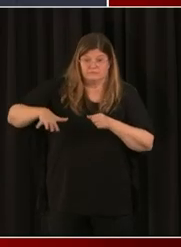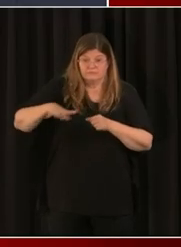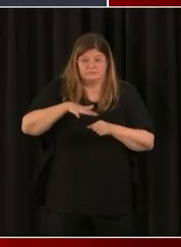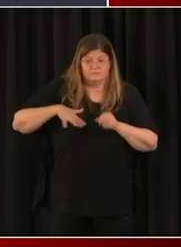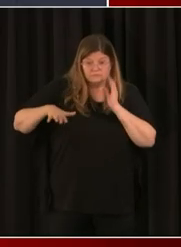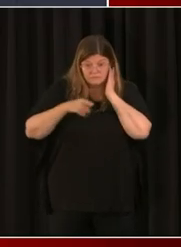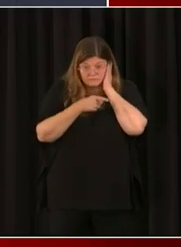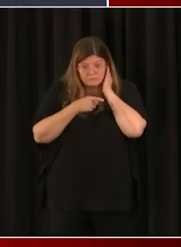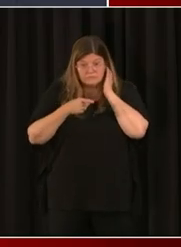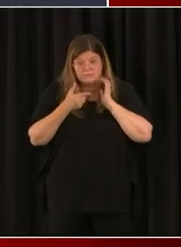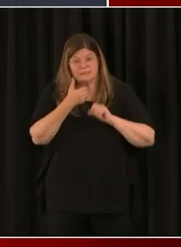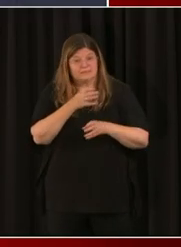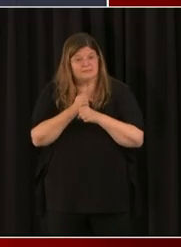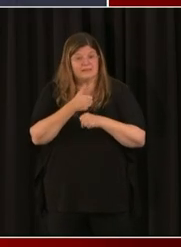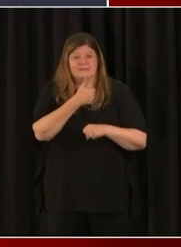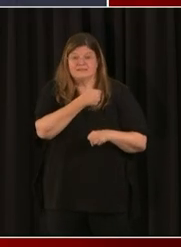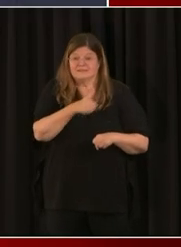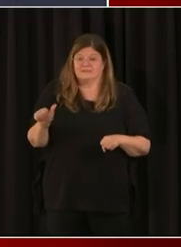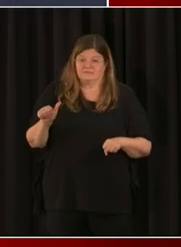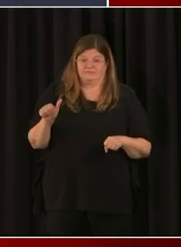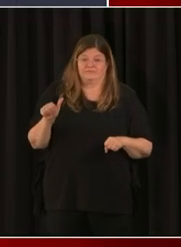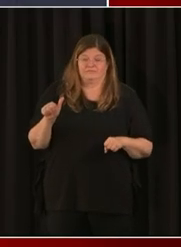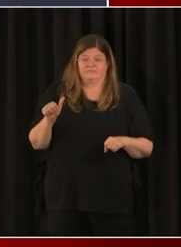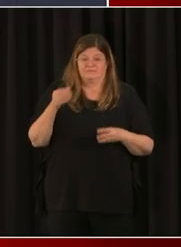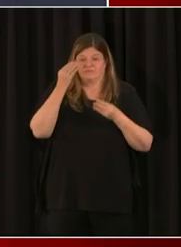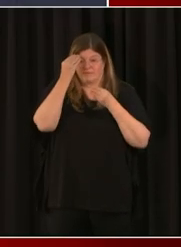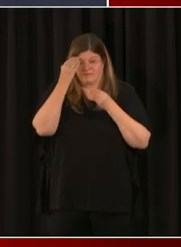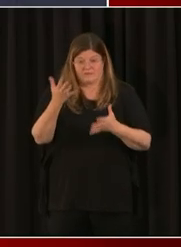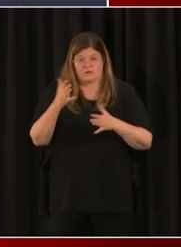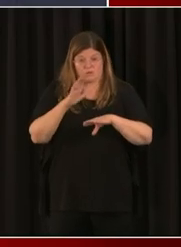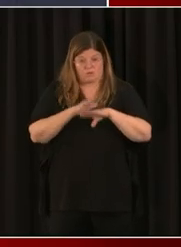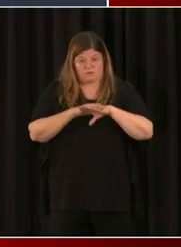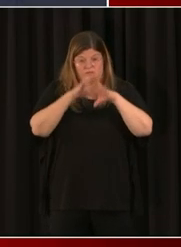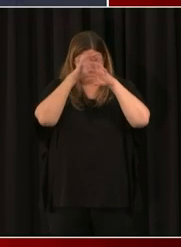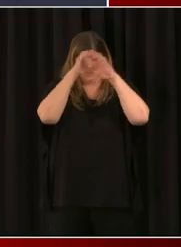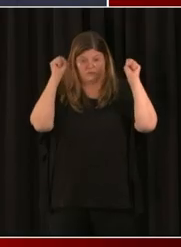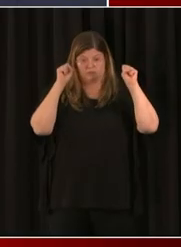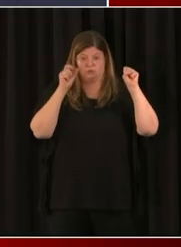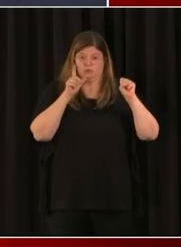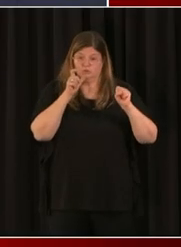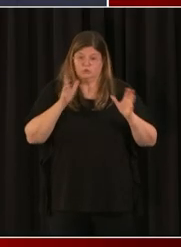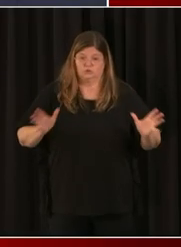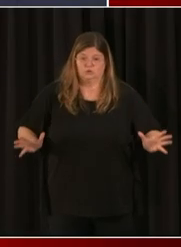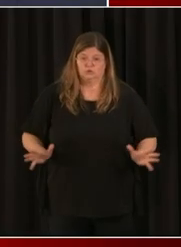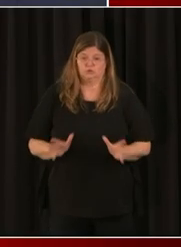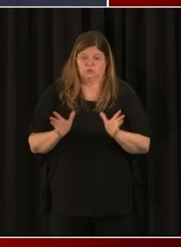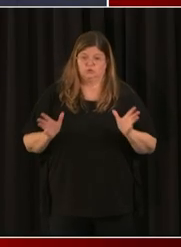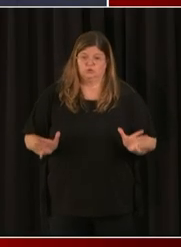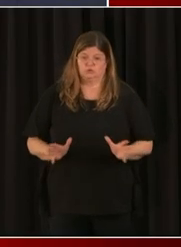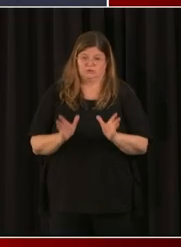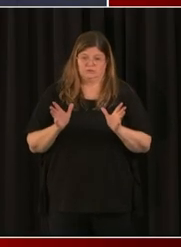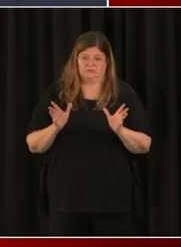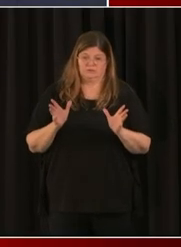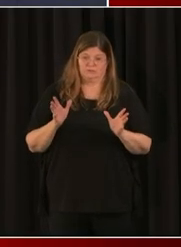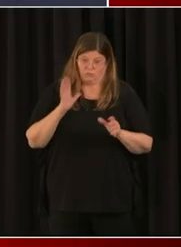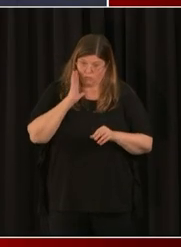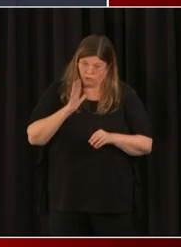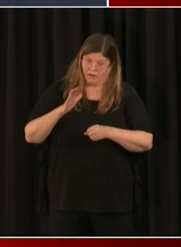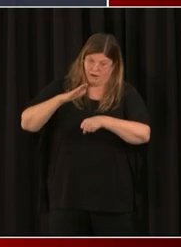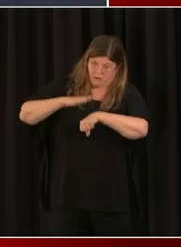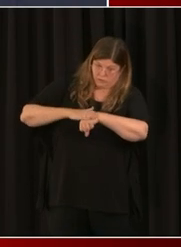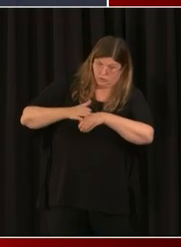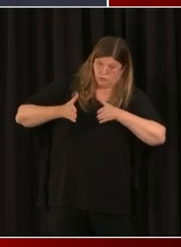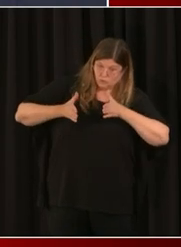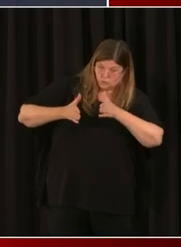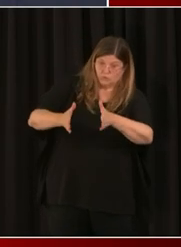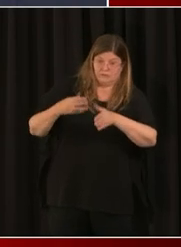Have you gotten any indication at all that the President of the United States, who's encouraging all of this, is going to be on the streets